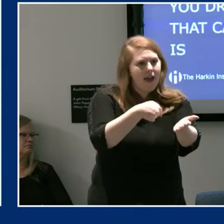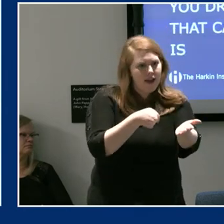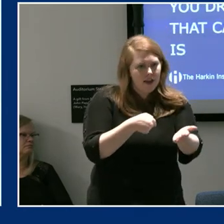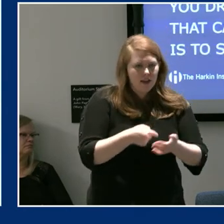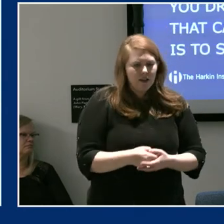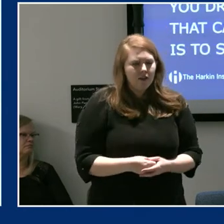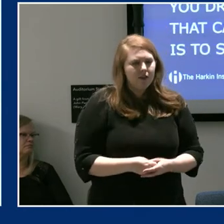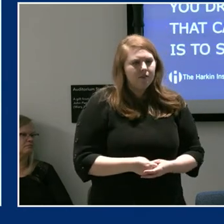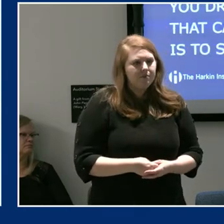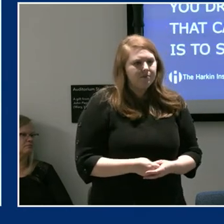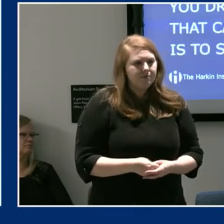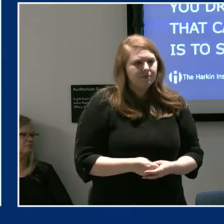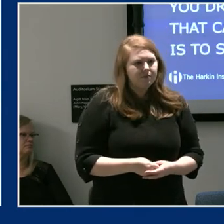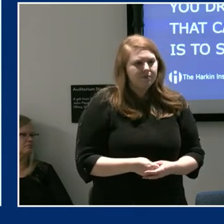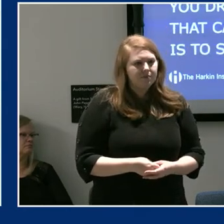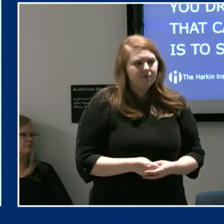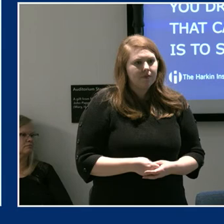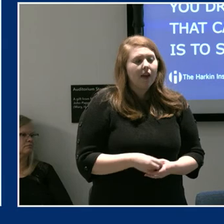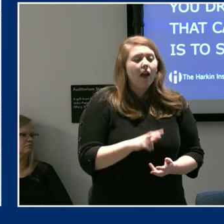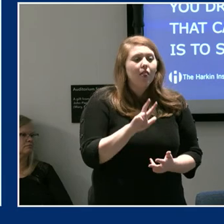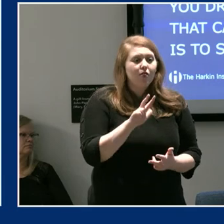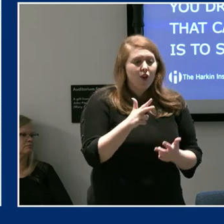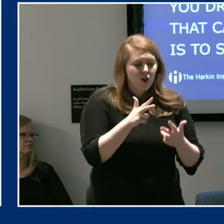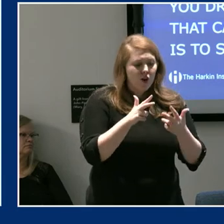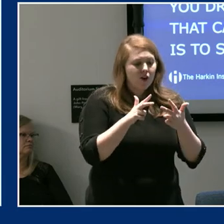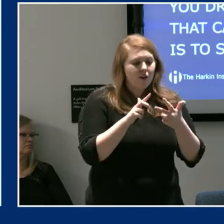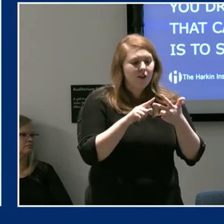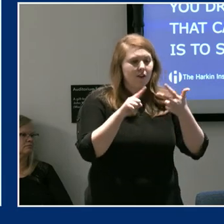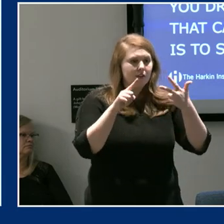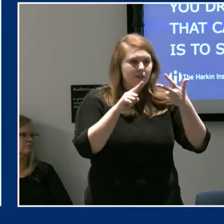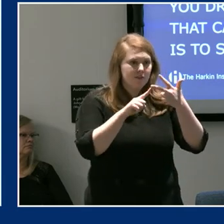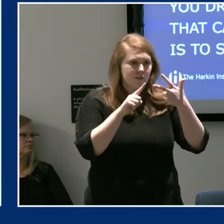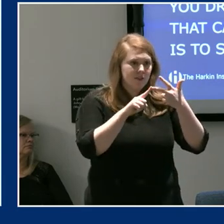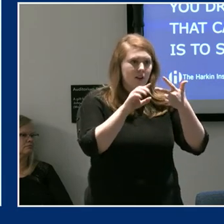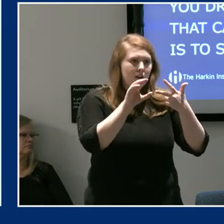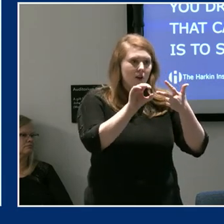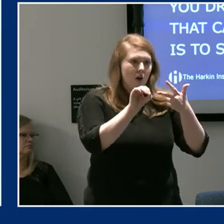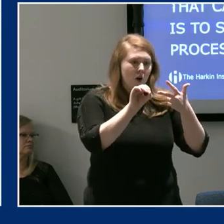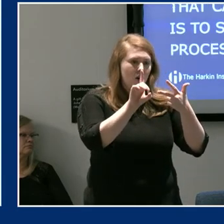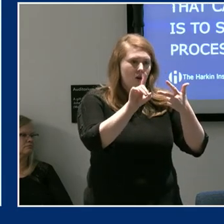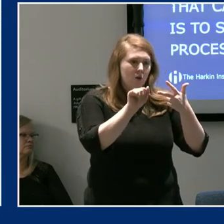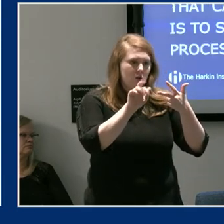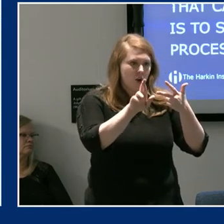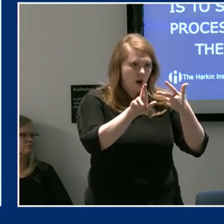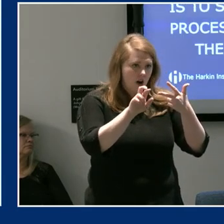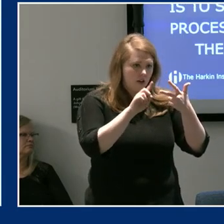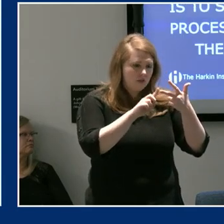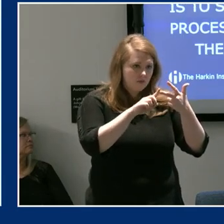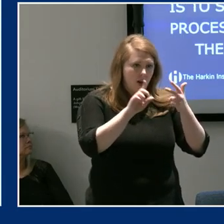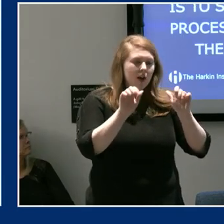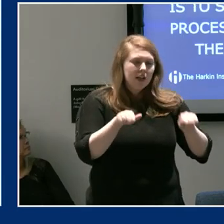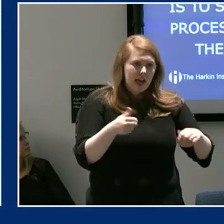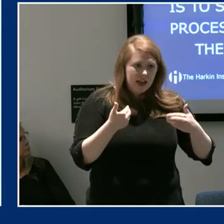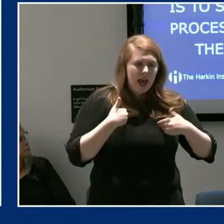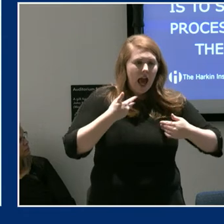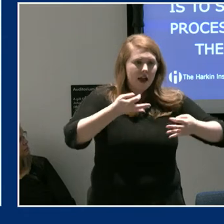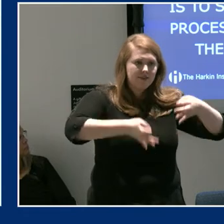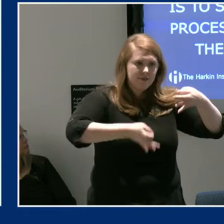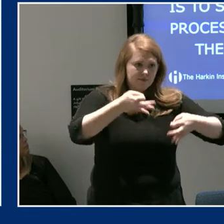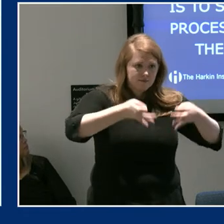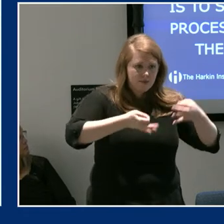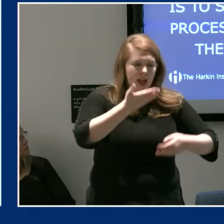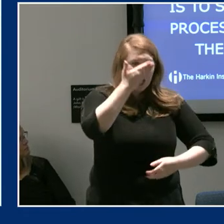of the process. The third stage is the ODAR stage. You're entitled to a hearing before an administrative law